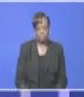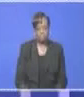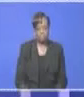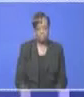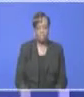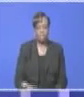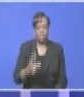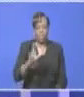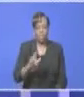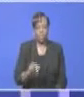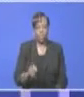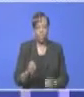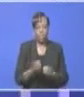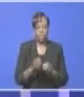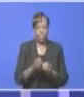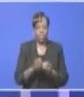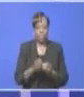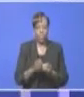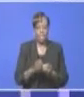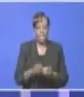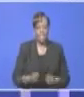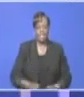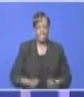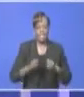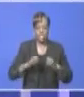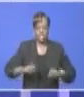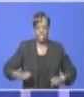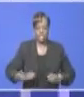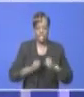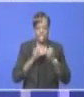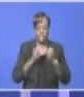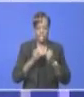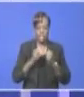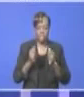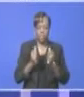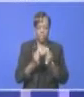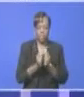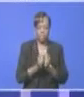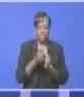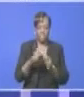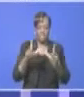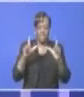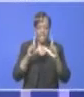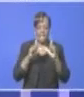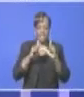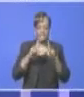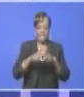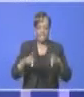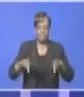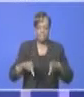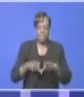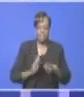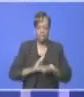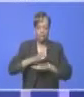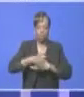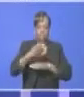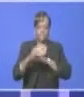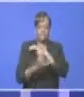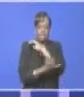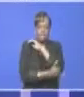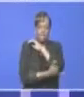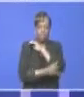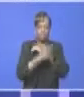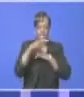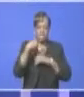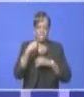No more existing challenges with the production of vehicular license plates across this country, according to Minister of Transport, the Honorable Frankie